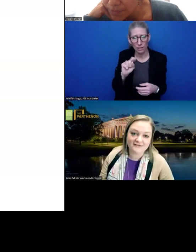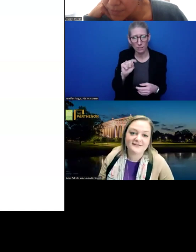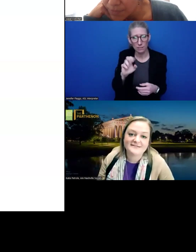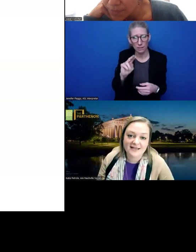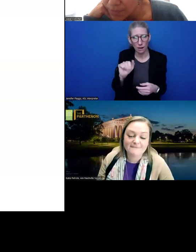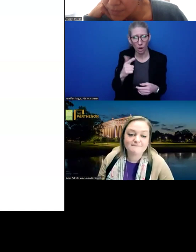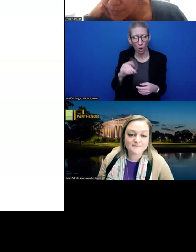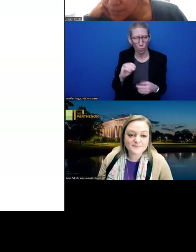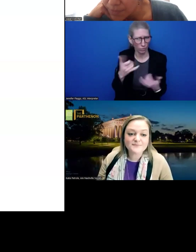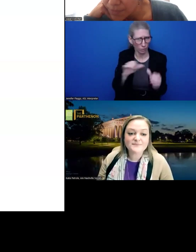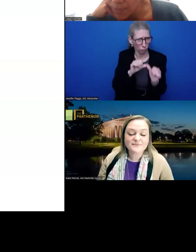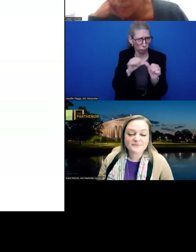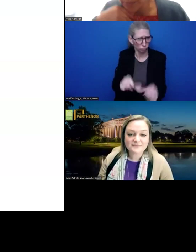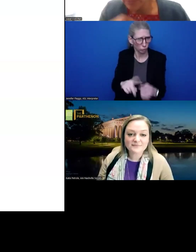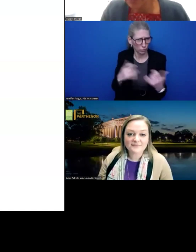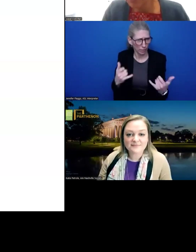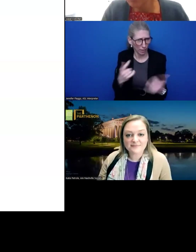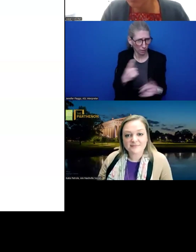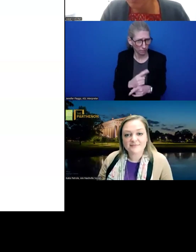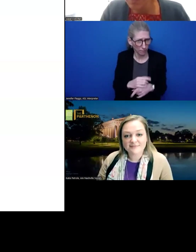continuity to this day.